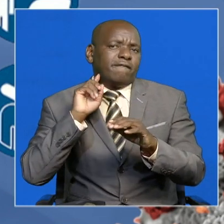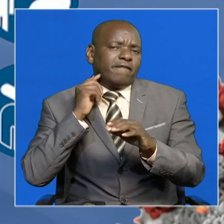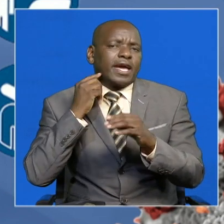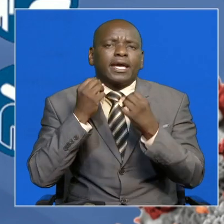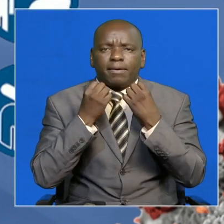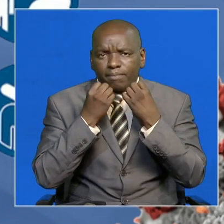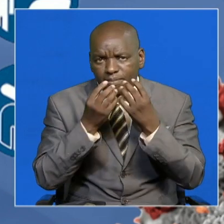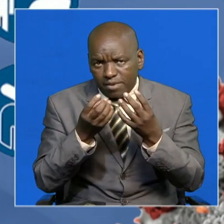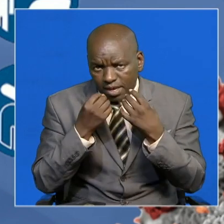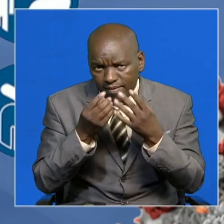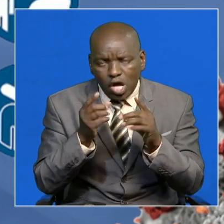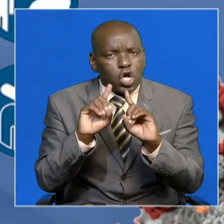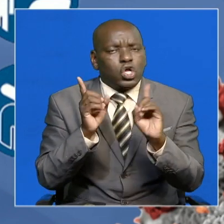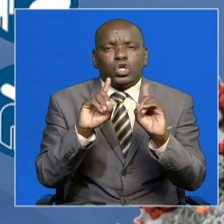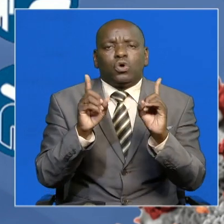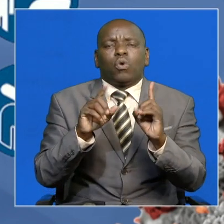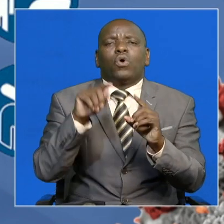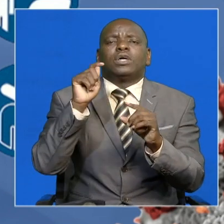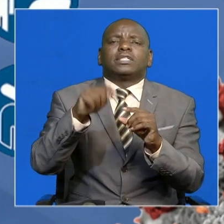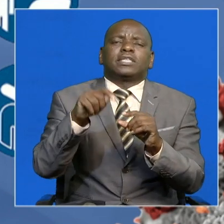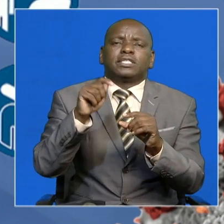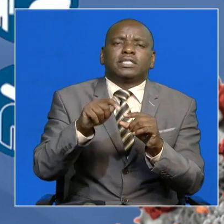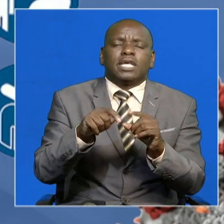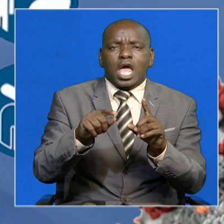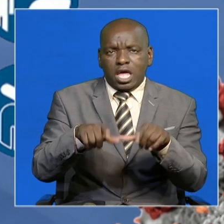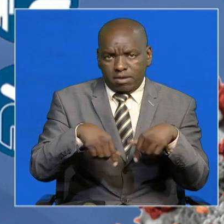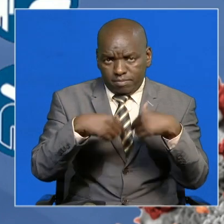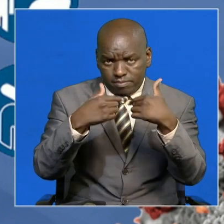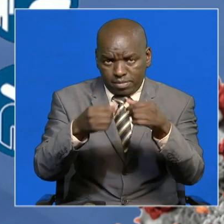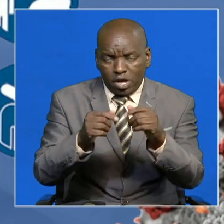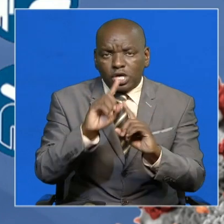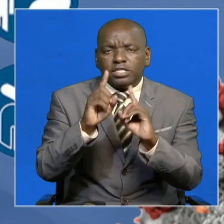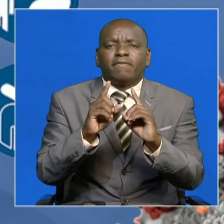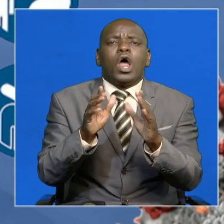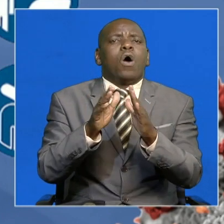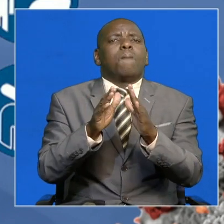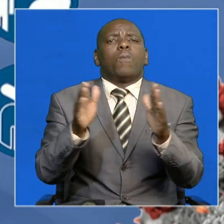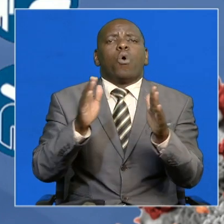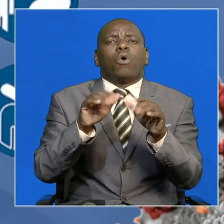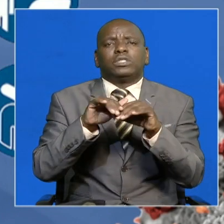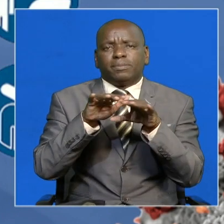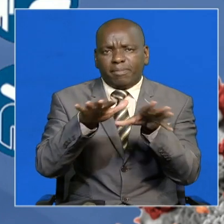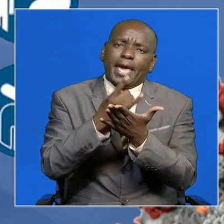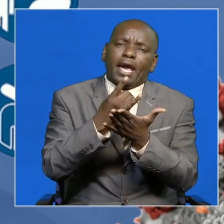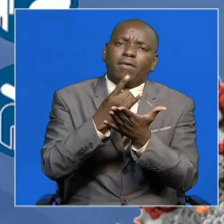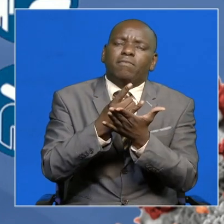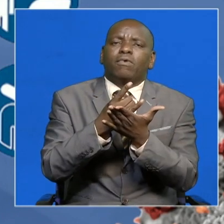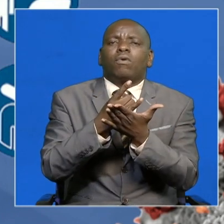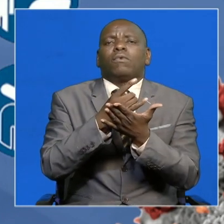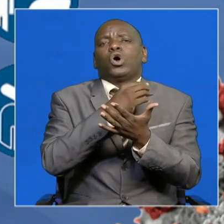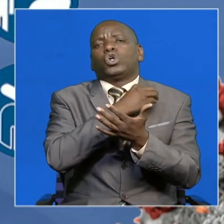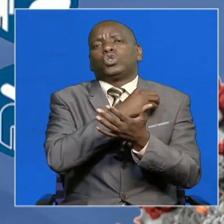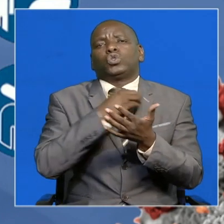on COVID-19 medicines, as this has the potential to cause more harm than good.